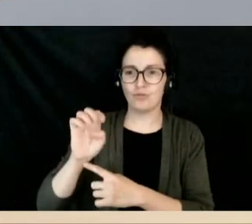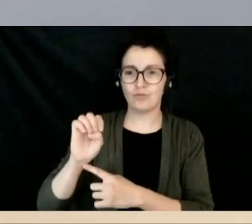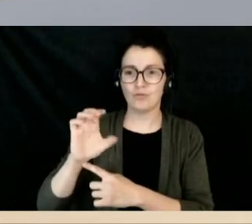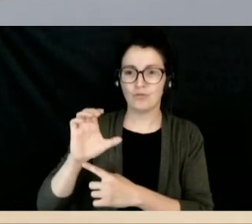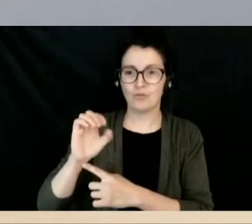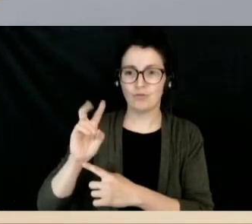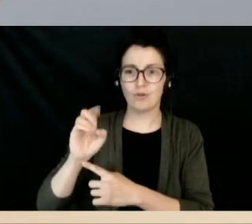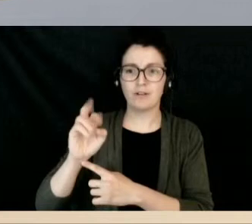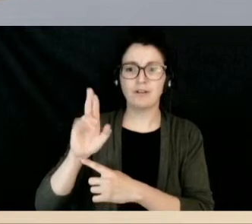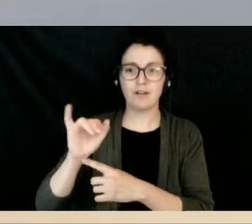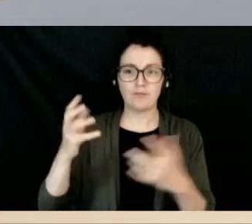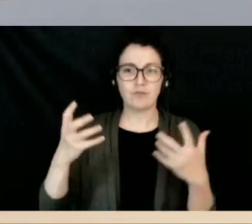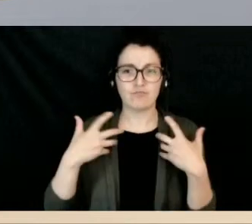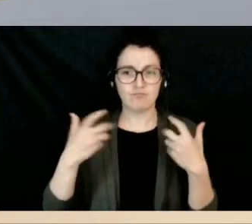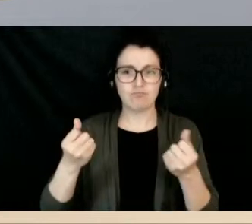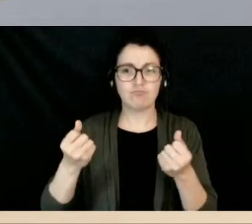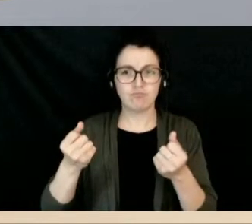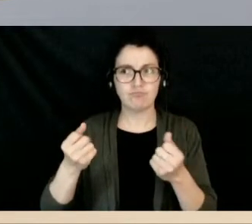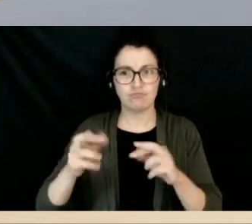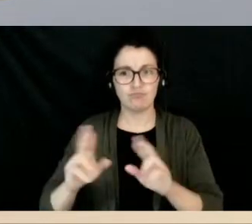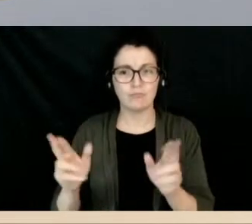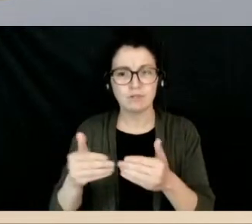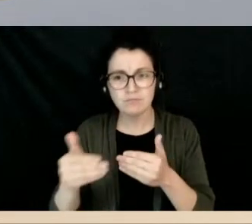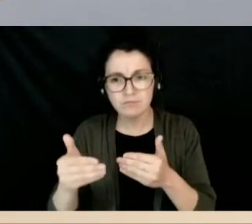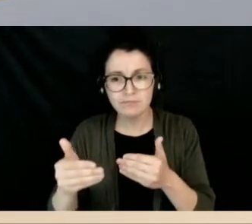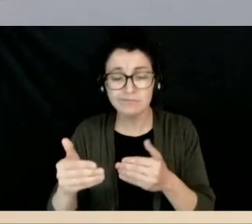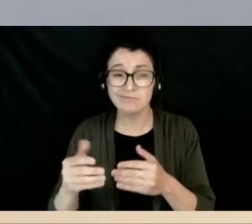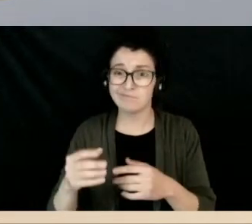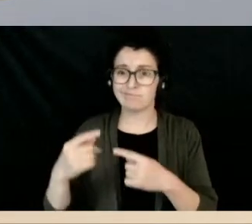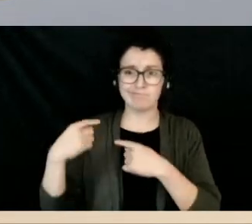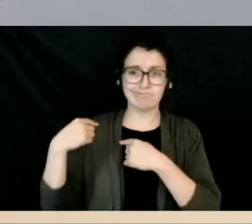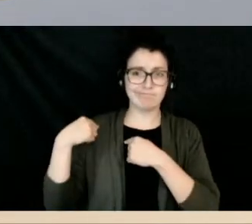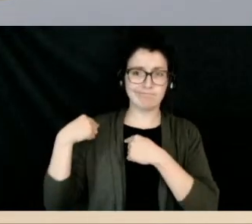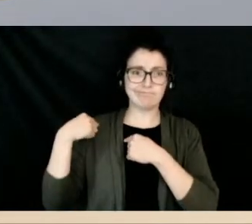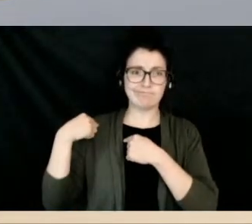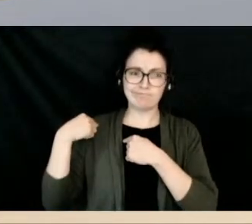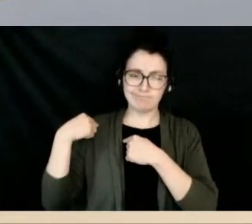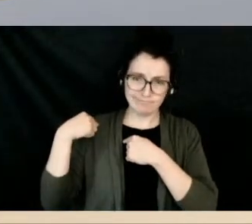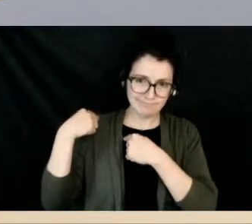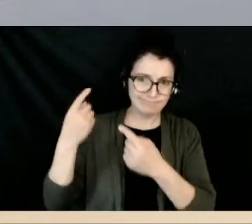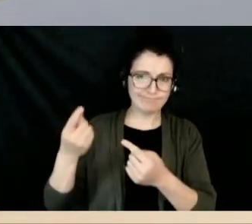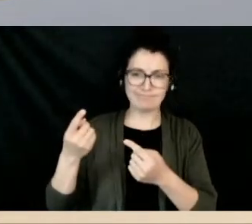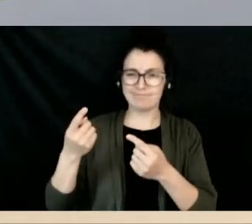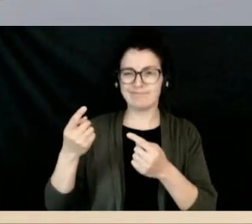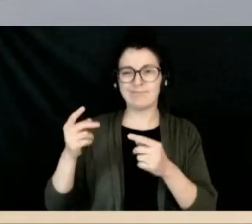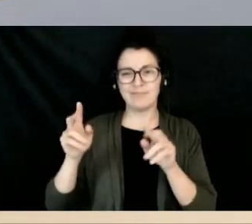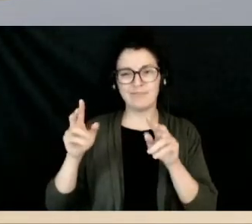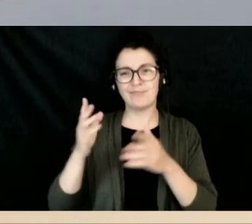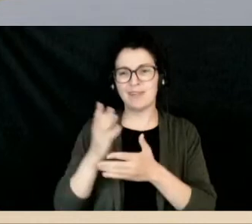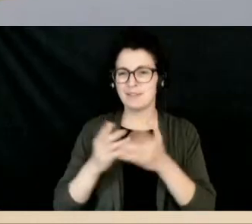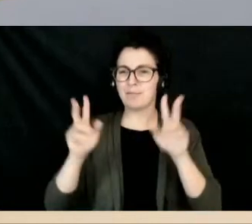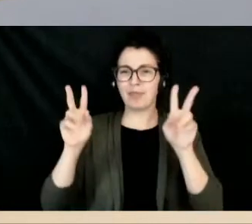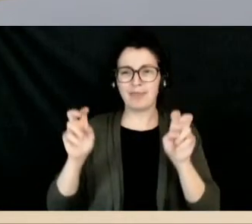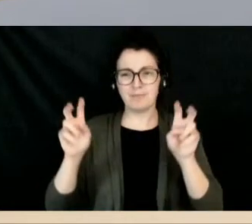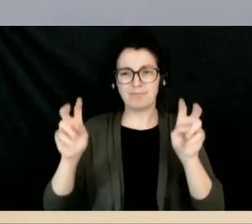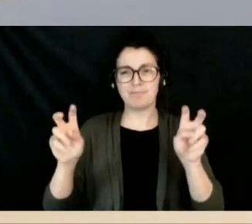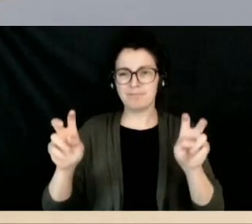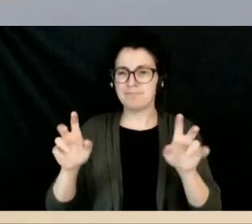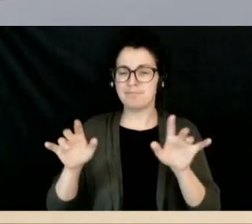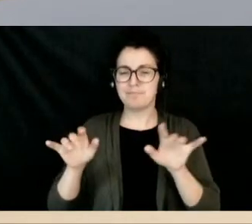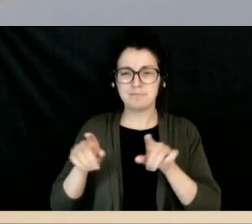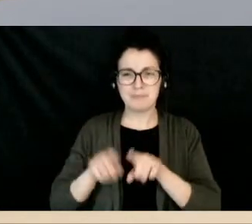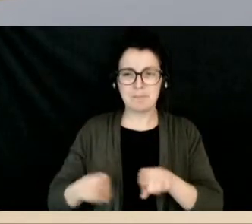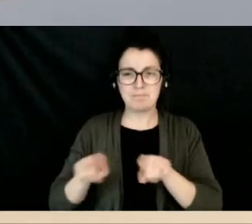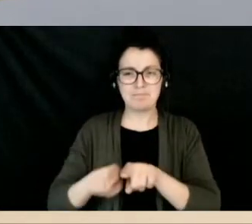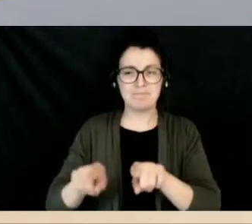And I know since the pandemic began, there are certain themes that we've talked about here at this very table, and that's having